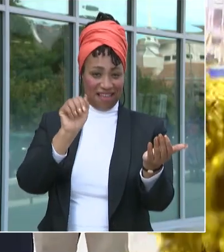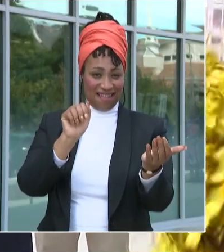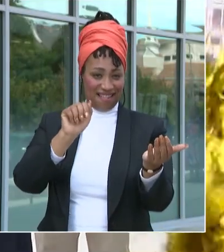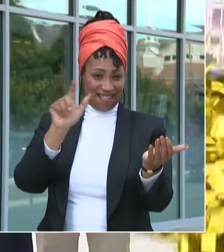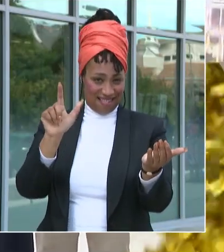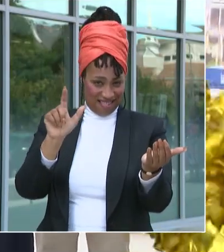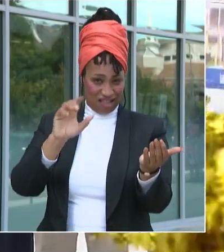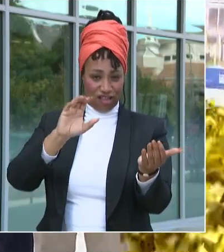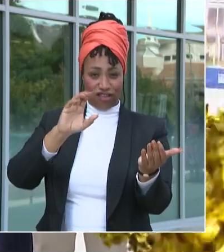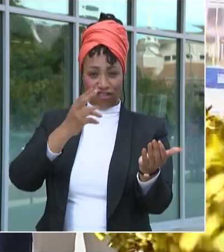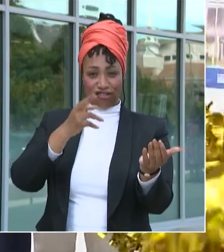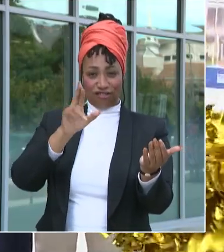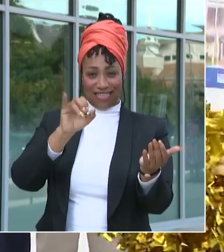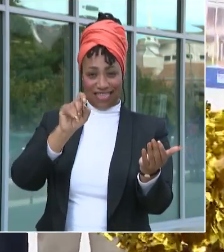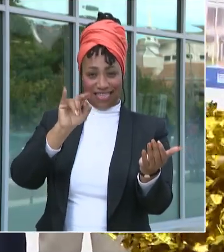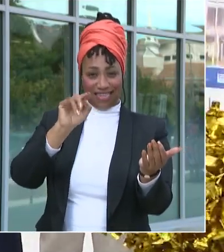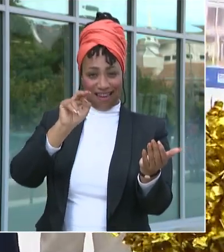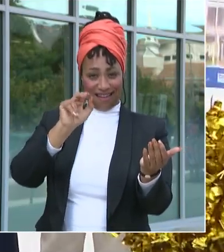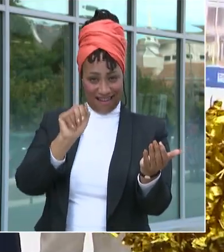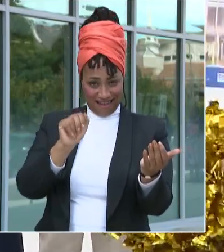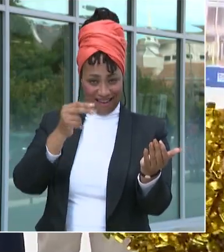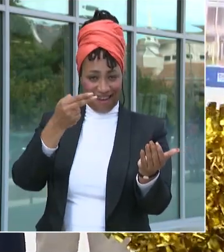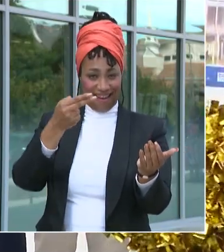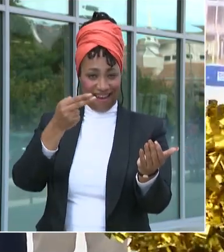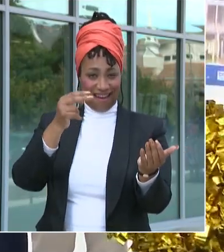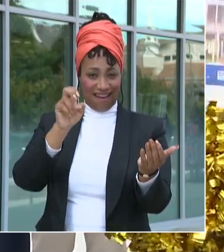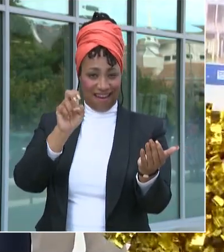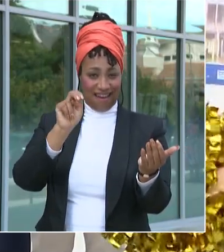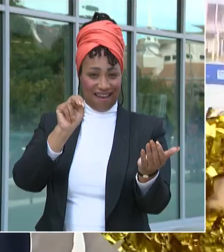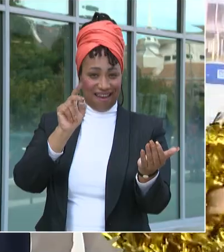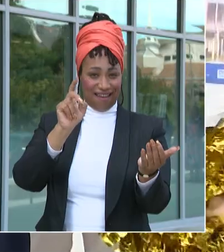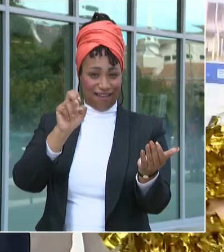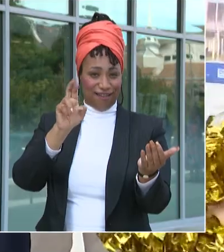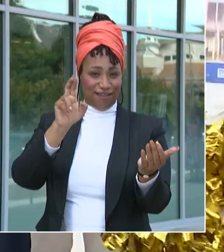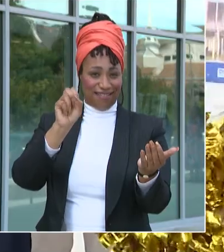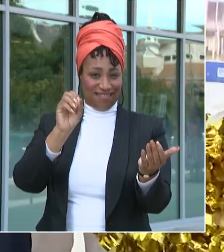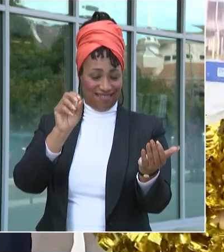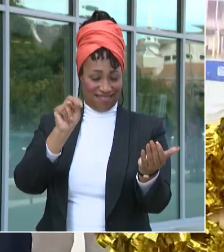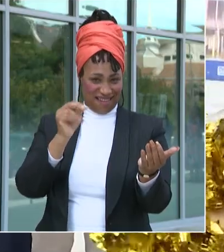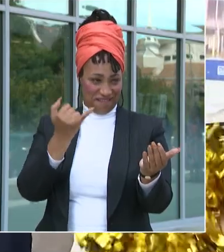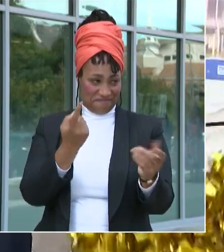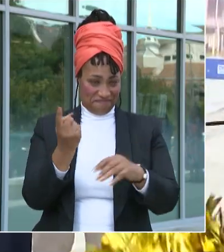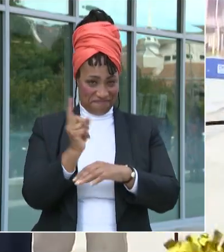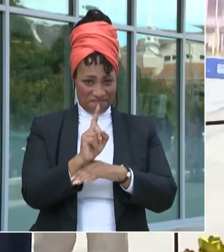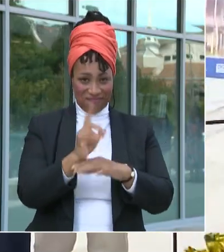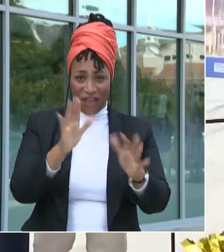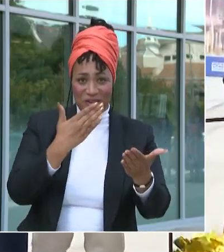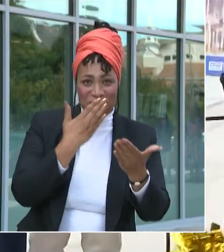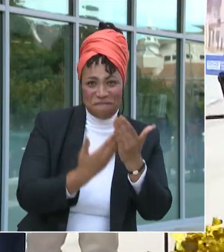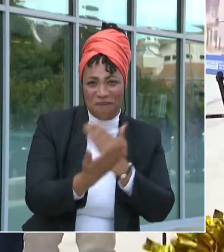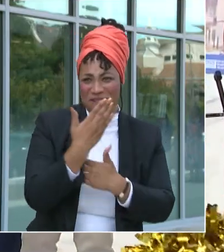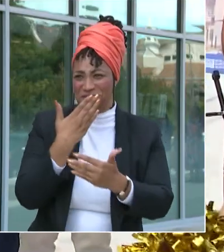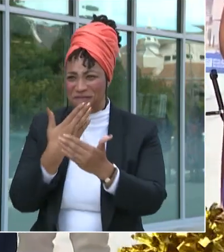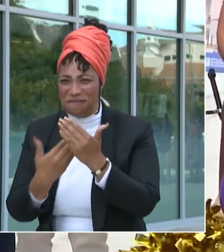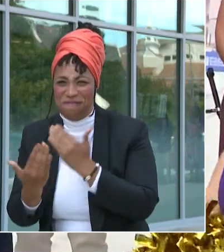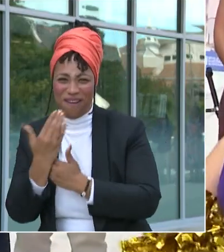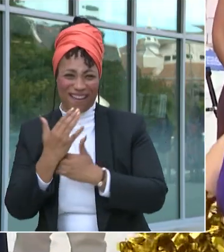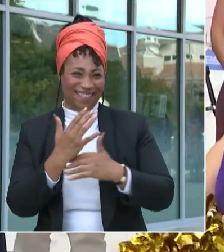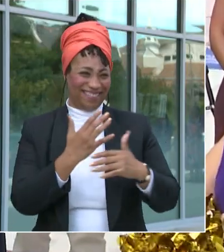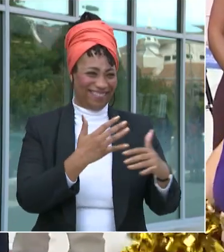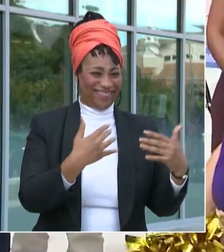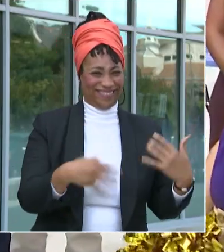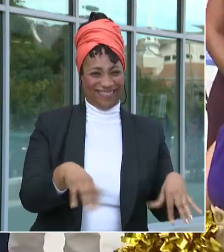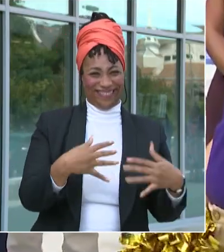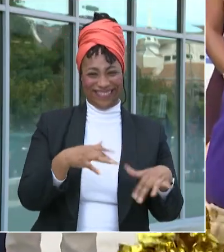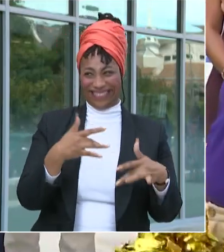Good morning. Good morning. Good morning. All right. This is such an exciting, so